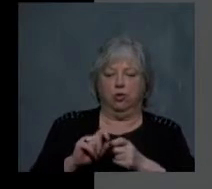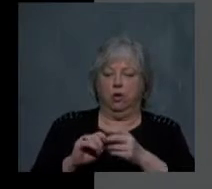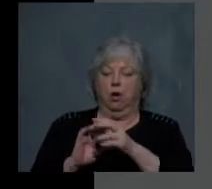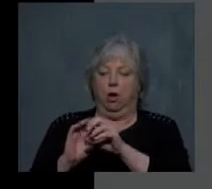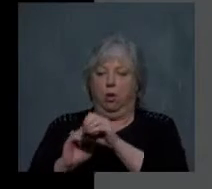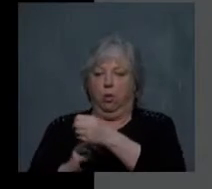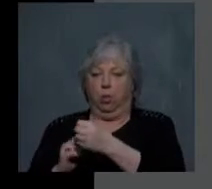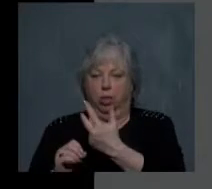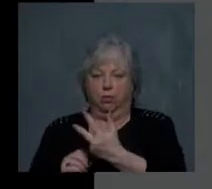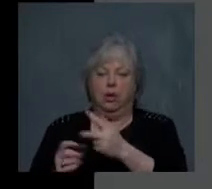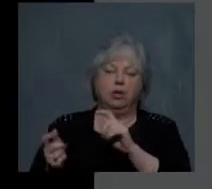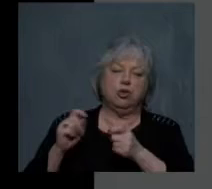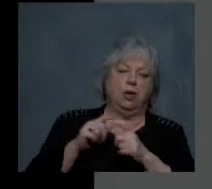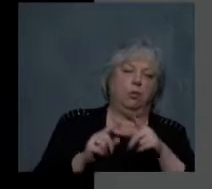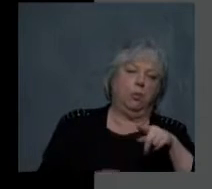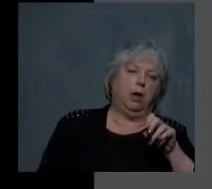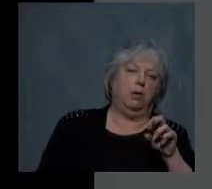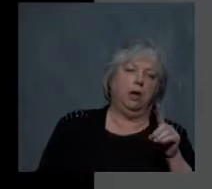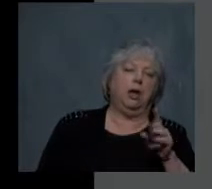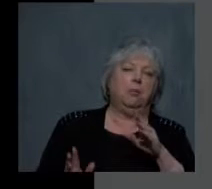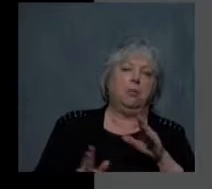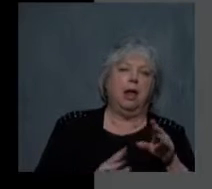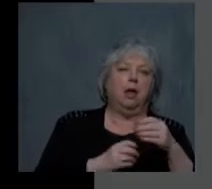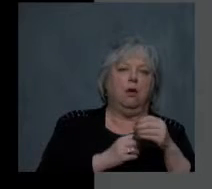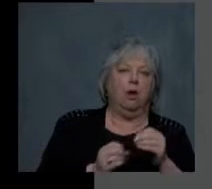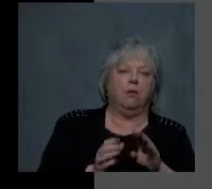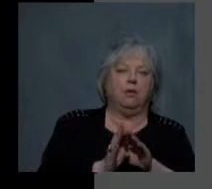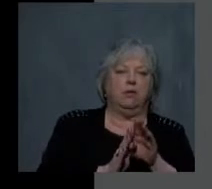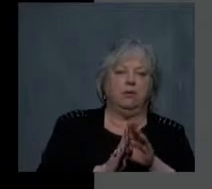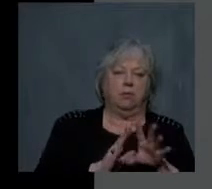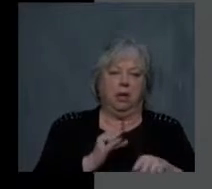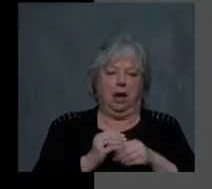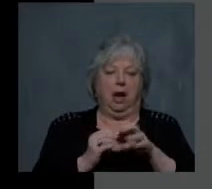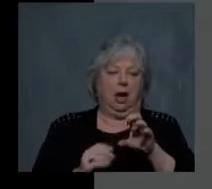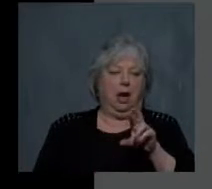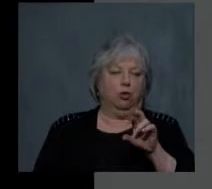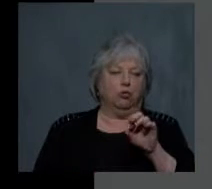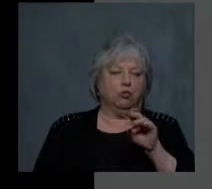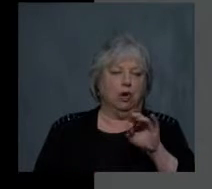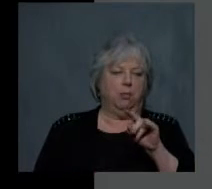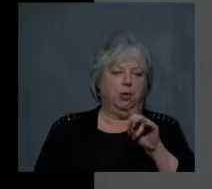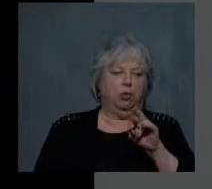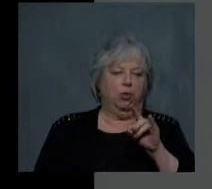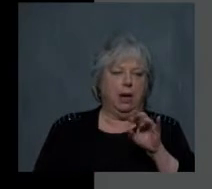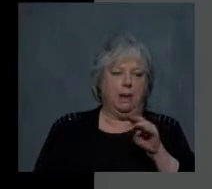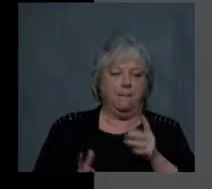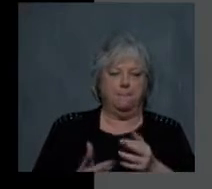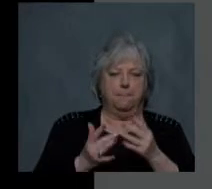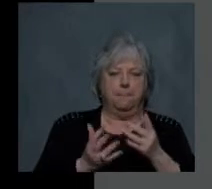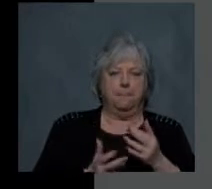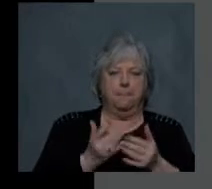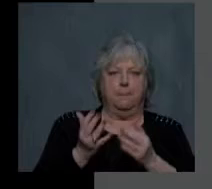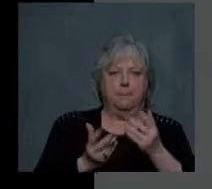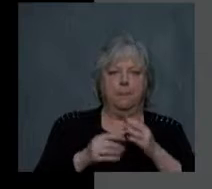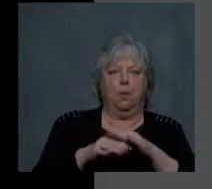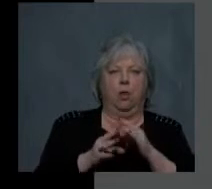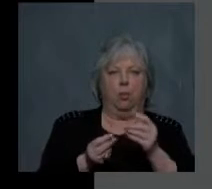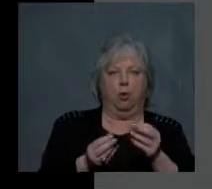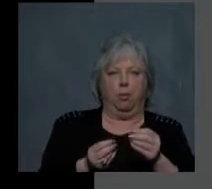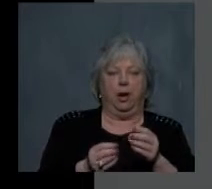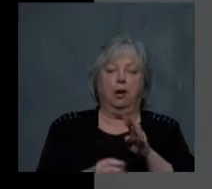Office Zoning District to POD Planned Office Development Zoning District to add a crematorium as allowable use for the property.